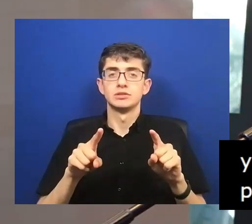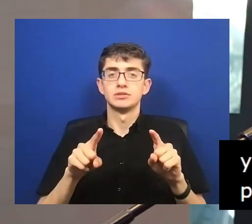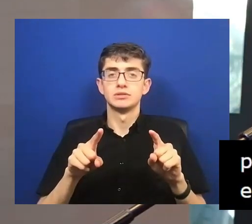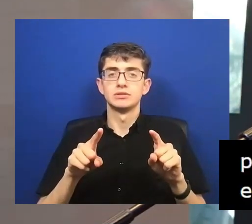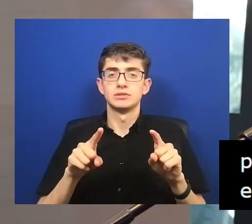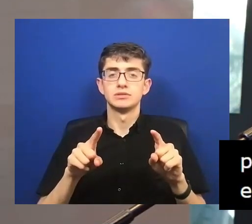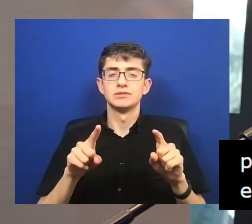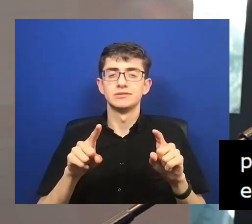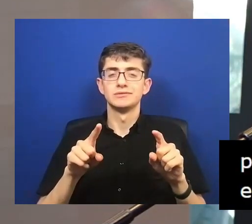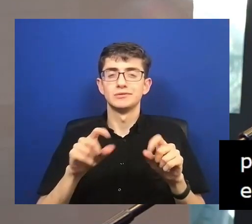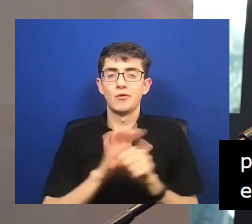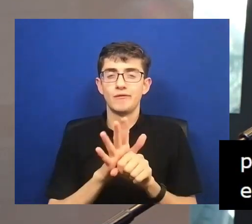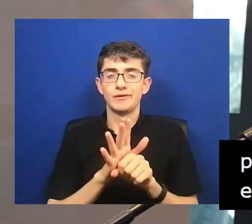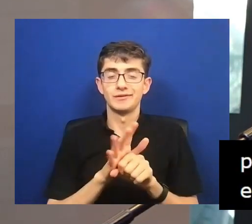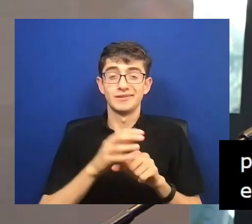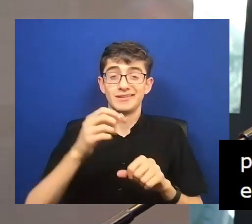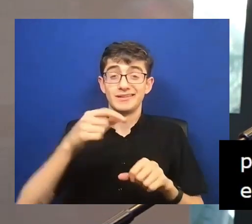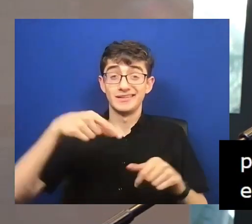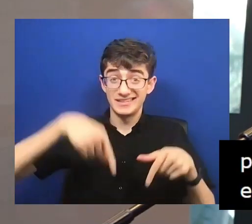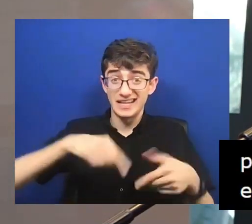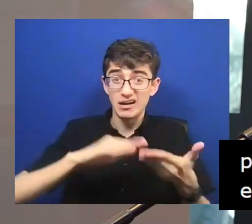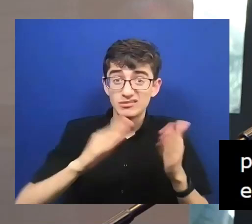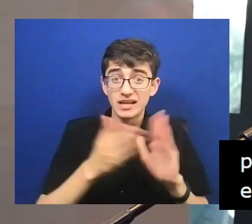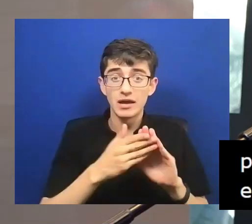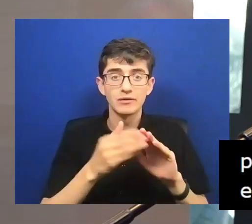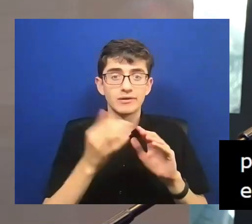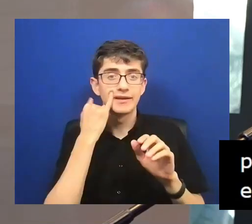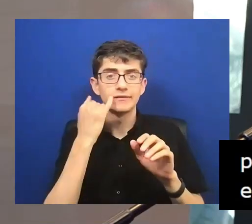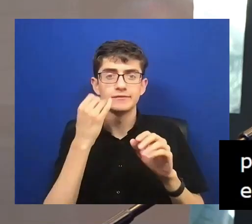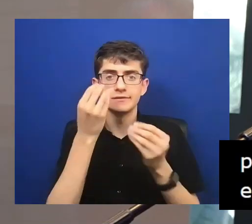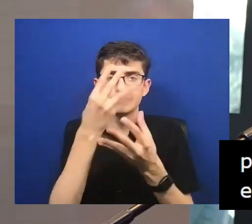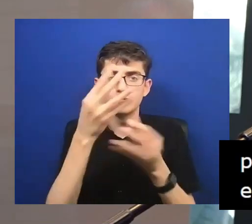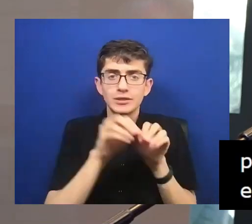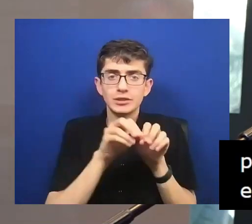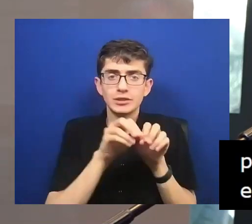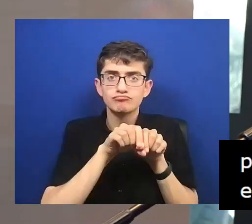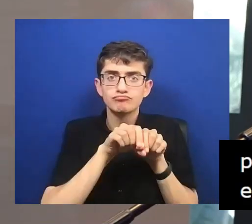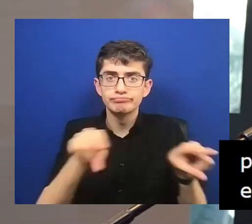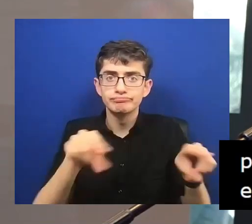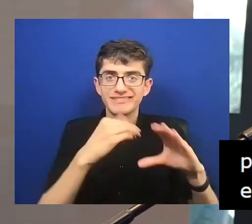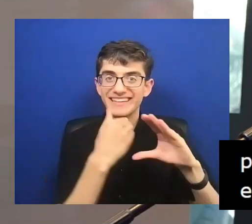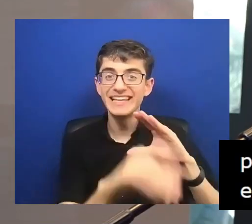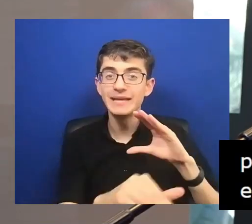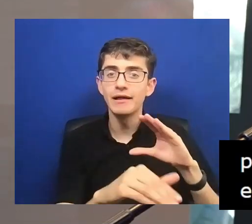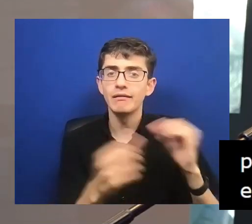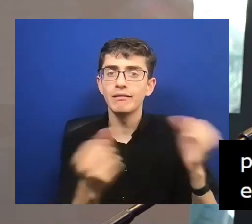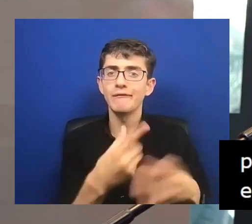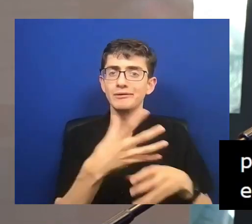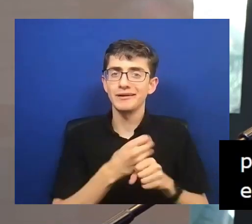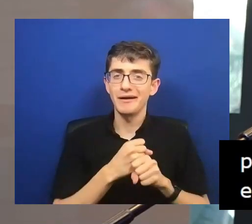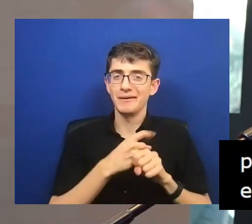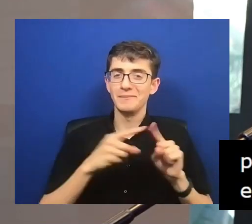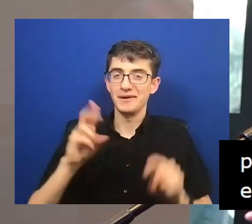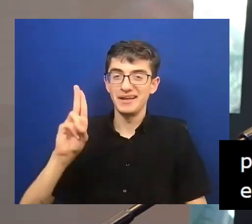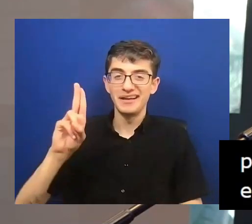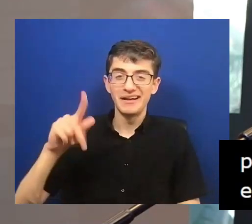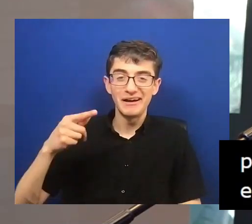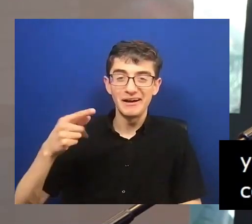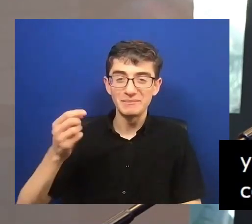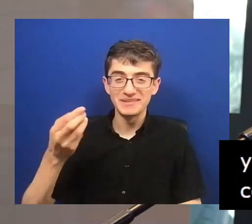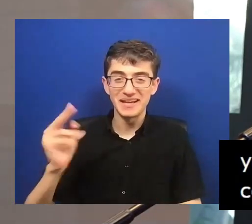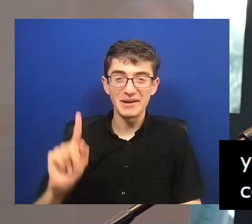uptown, you had to go door to door to door to get information that was so important to their survival. So we still